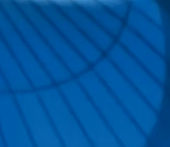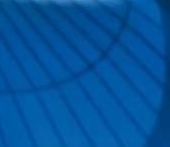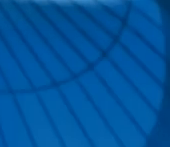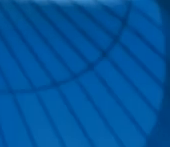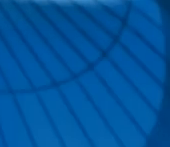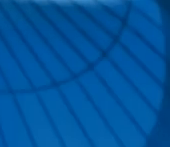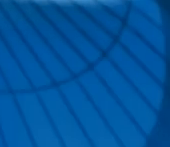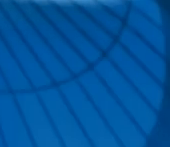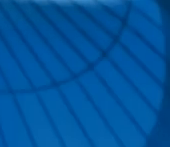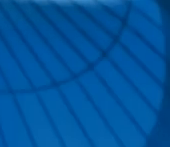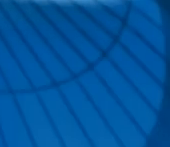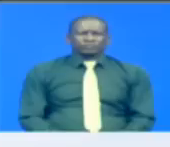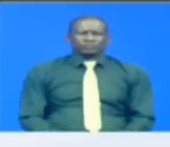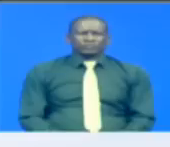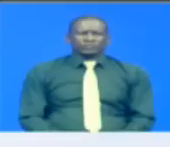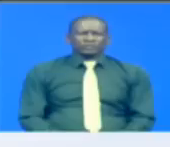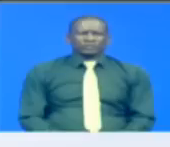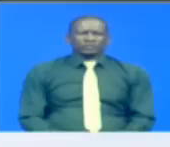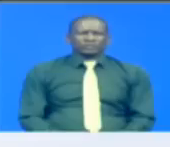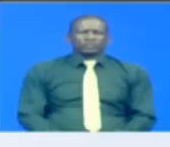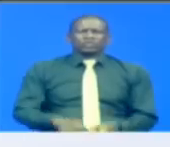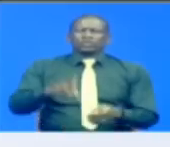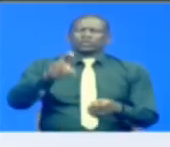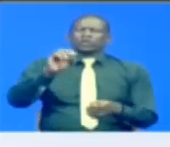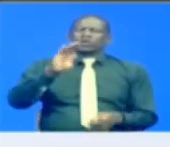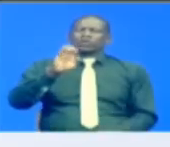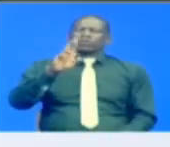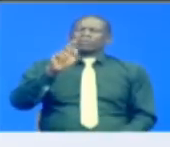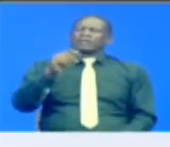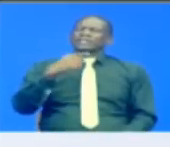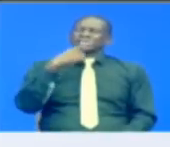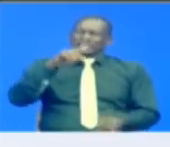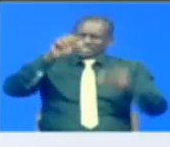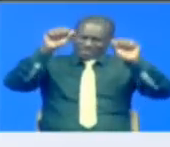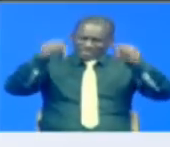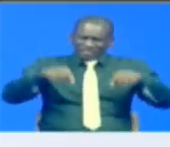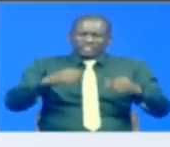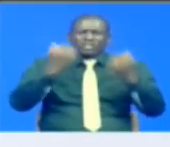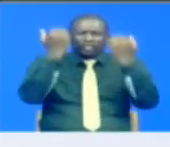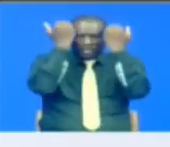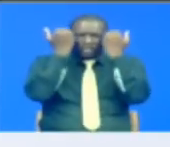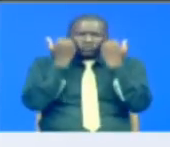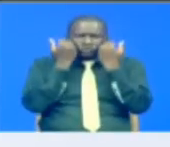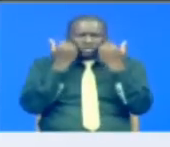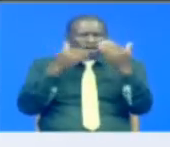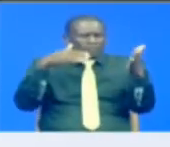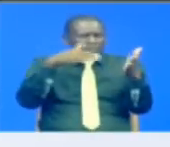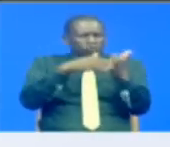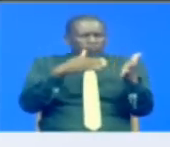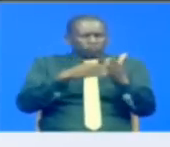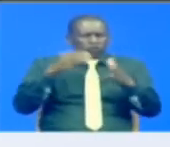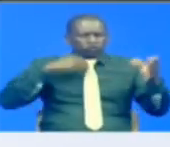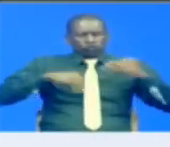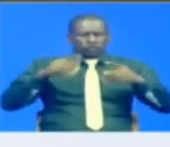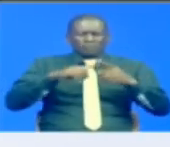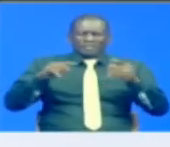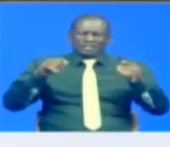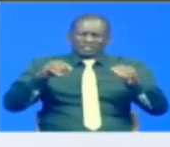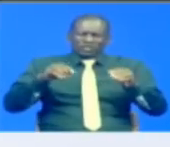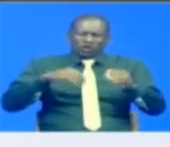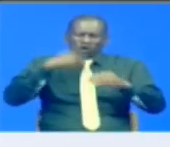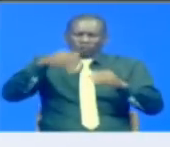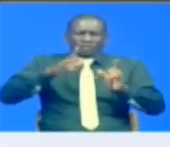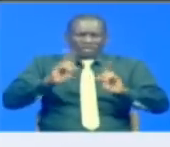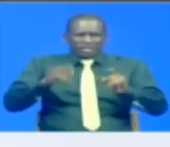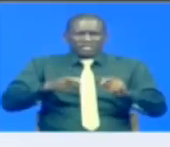go for this poll to close. Robert Josochi, you say yes, the judiciary has been an impediment, but not wholesomely. Judges are